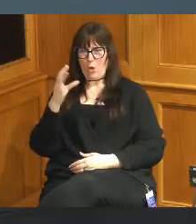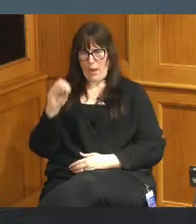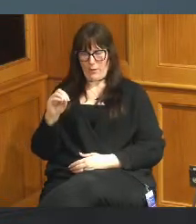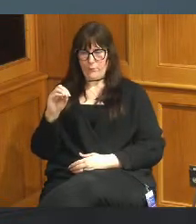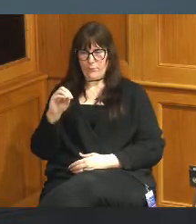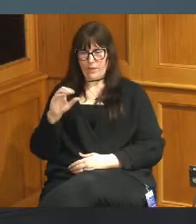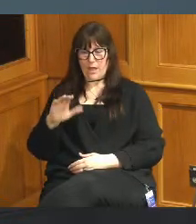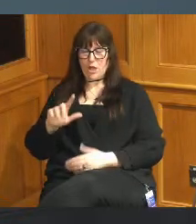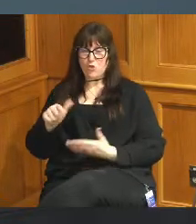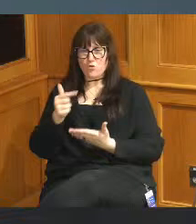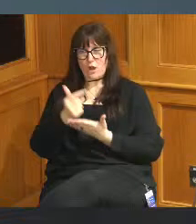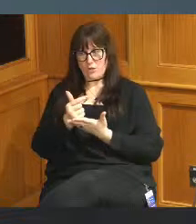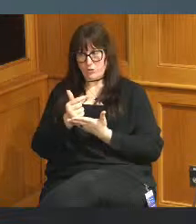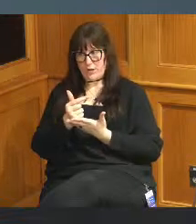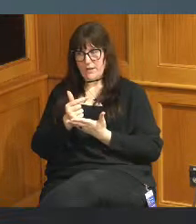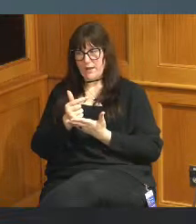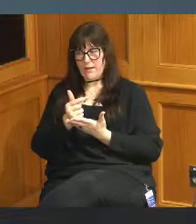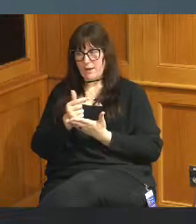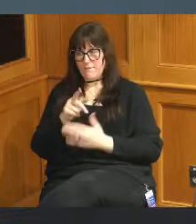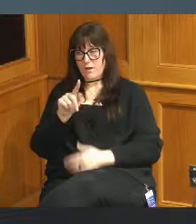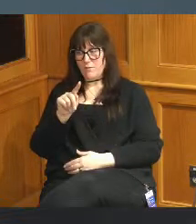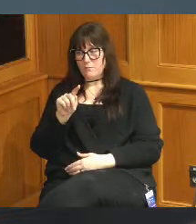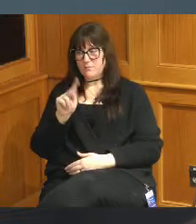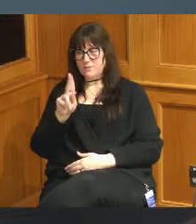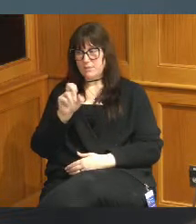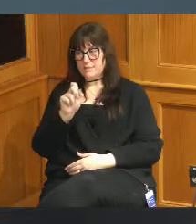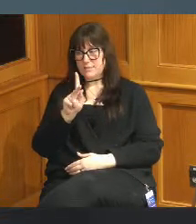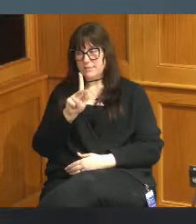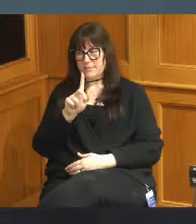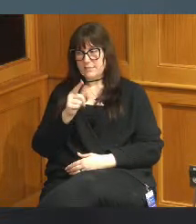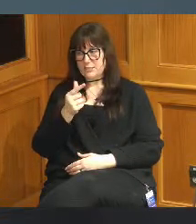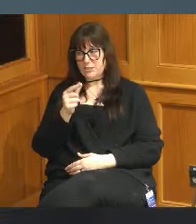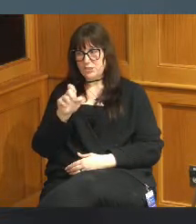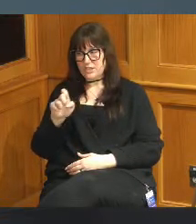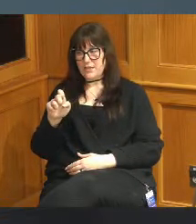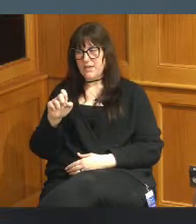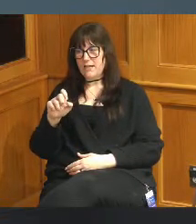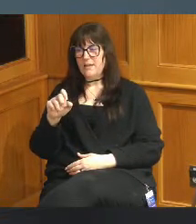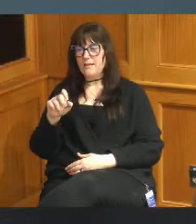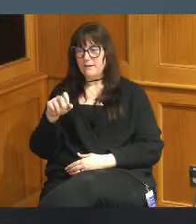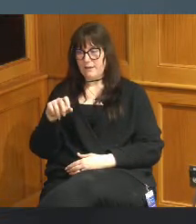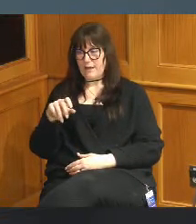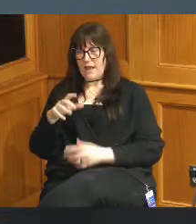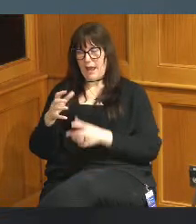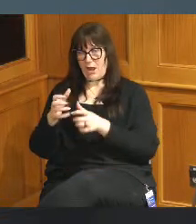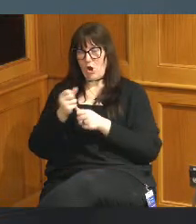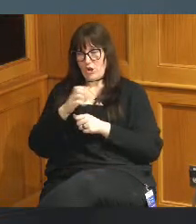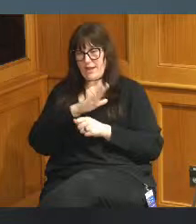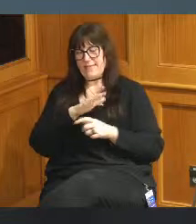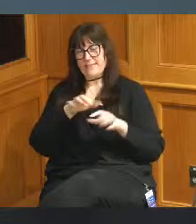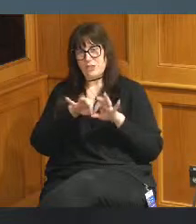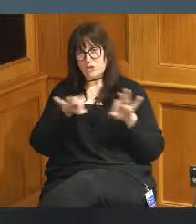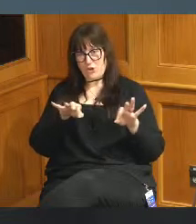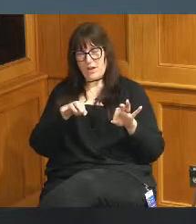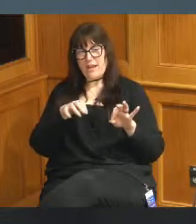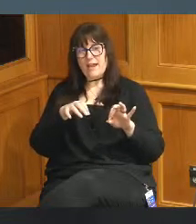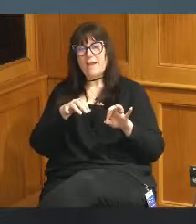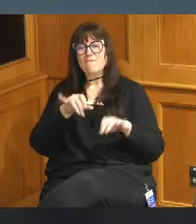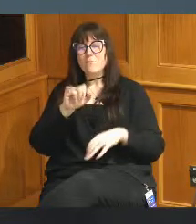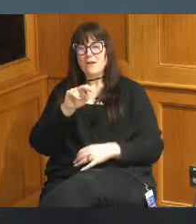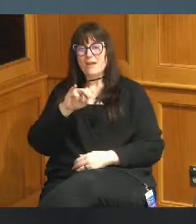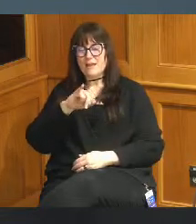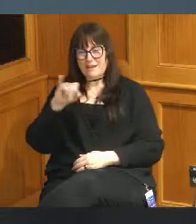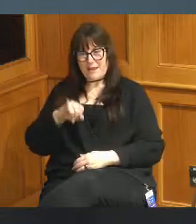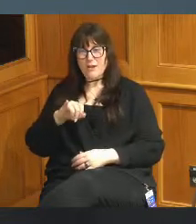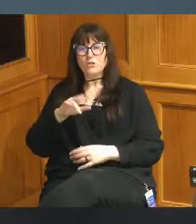from Tuskegee University in 1994 and earned his law degree from Indiana University School of Law in